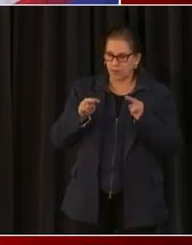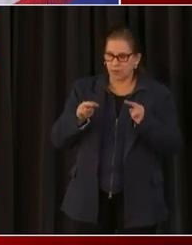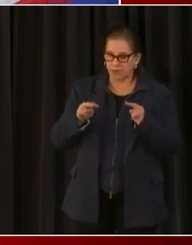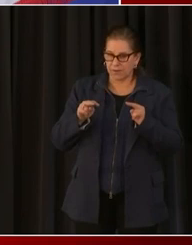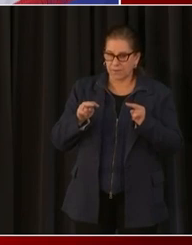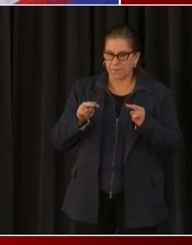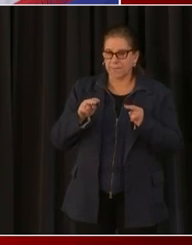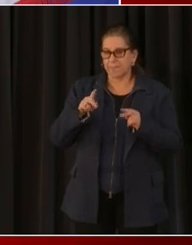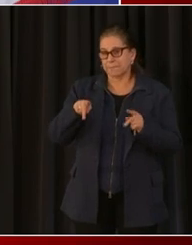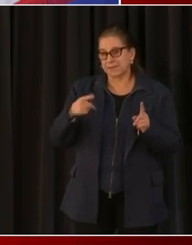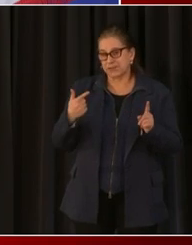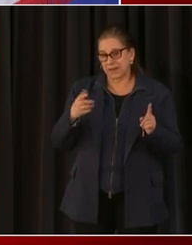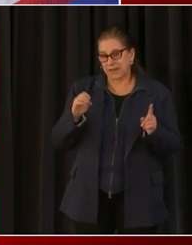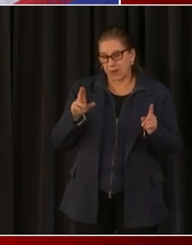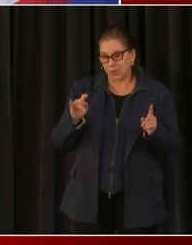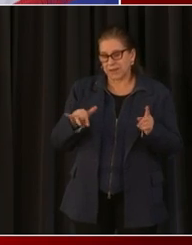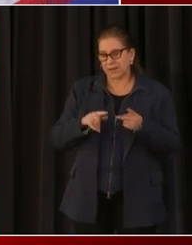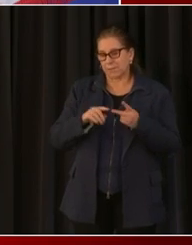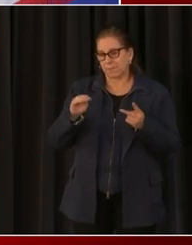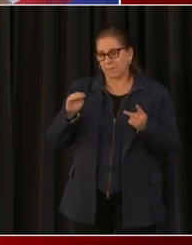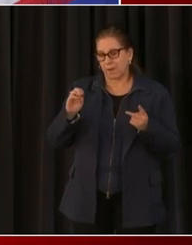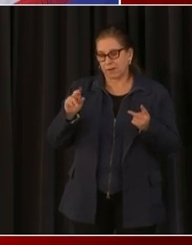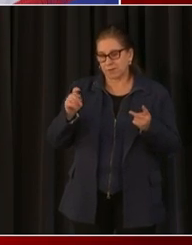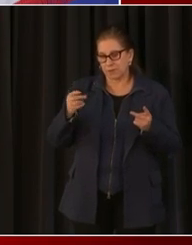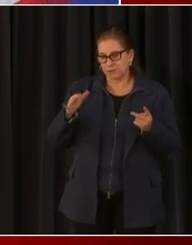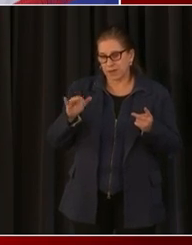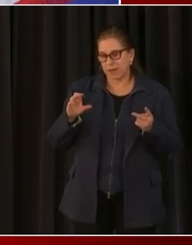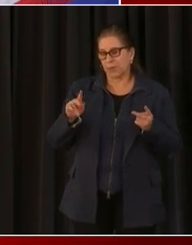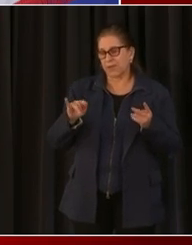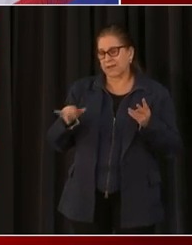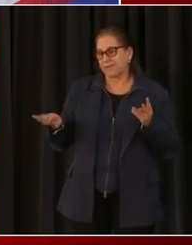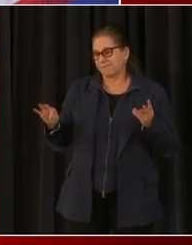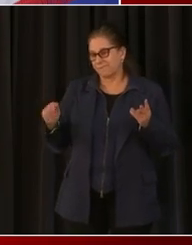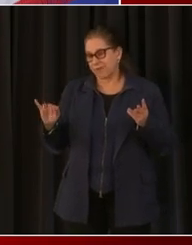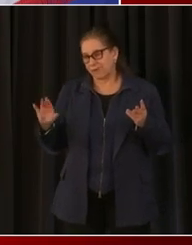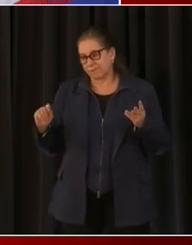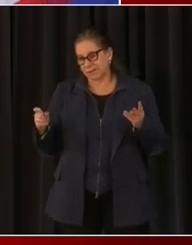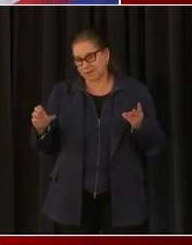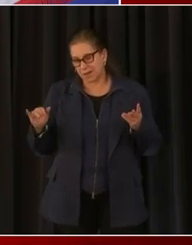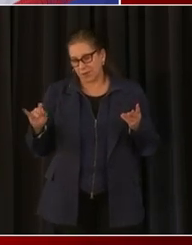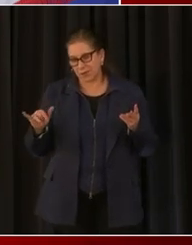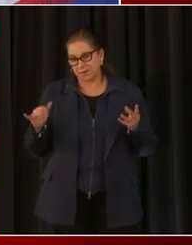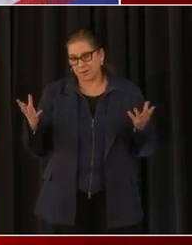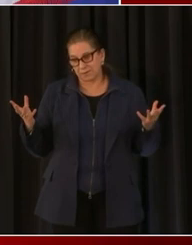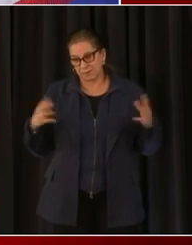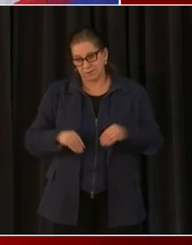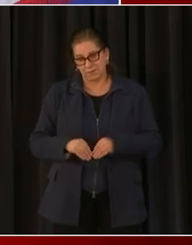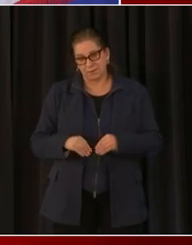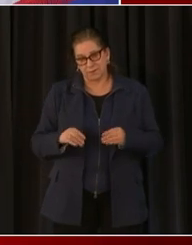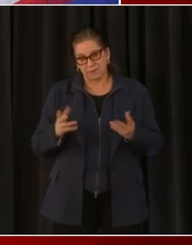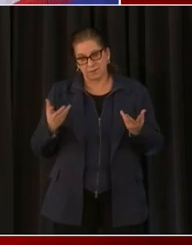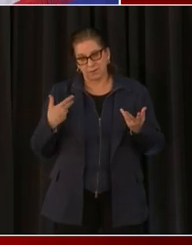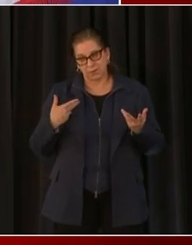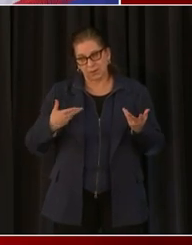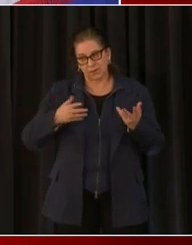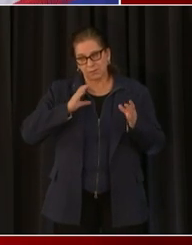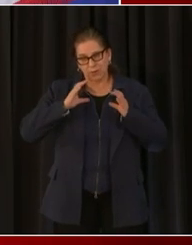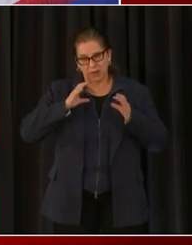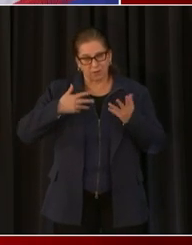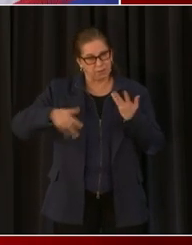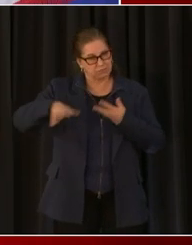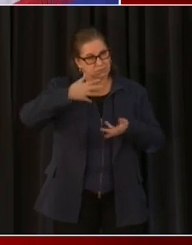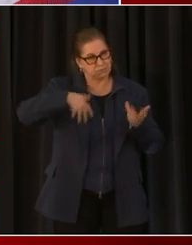Prince George's, Montgomery, Fairfax, because those workers and people impact DC